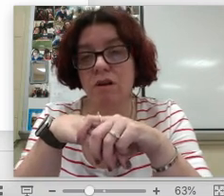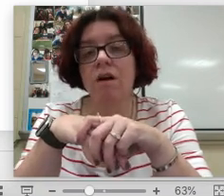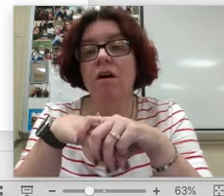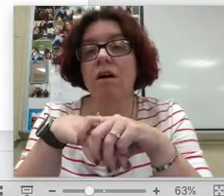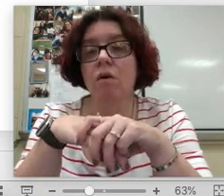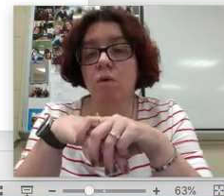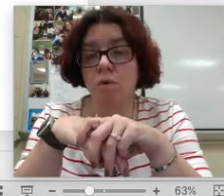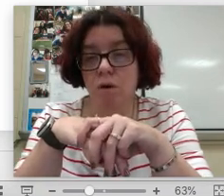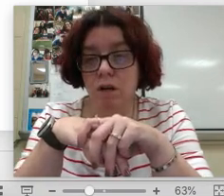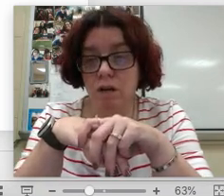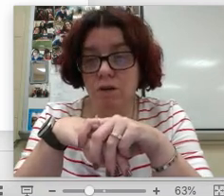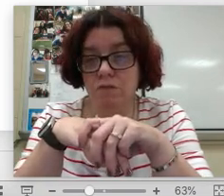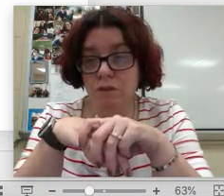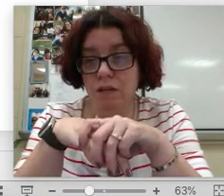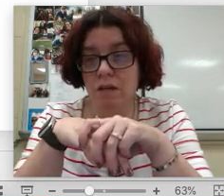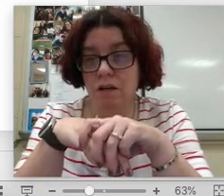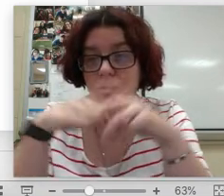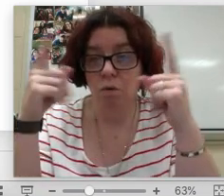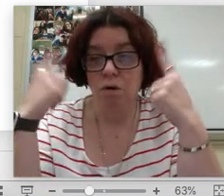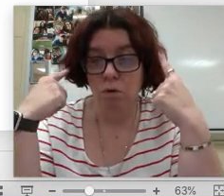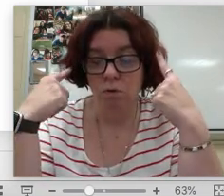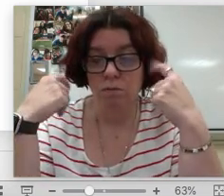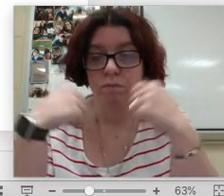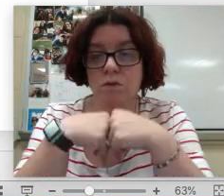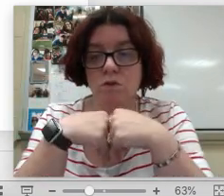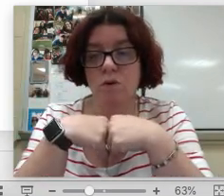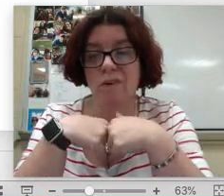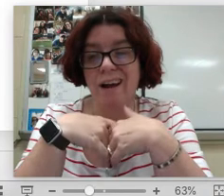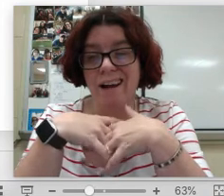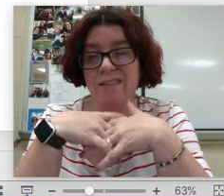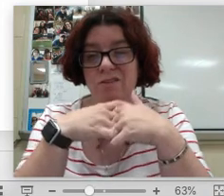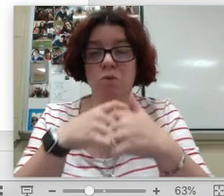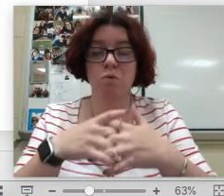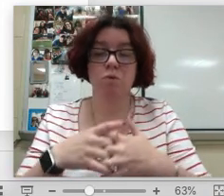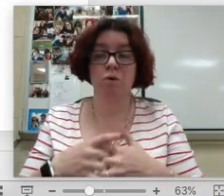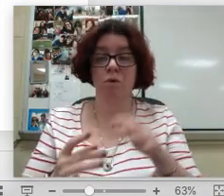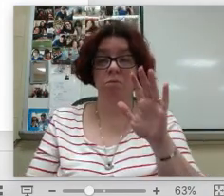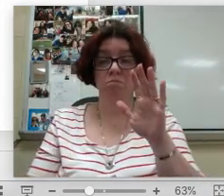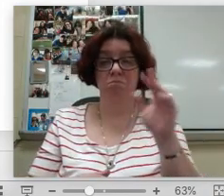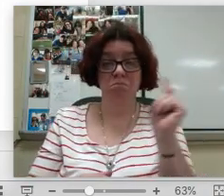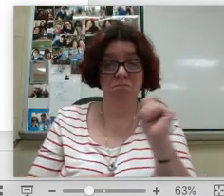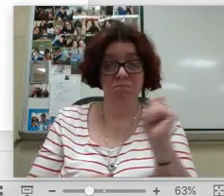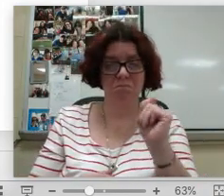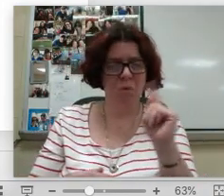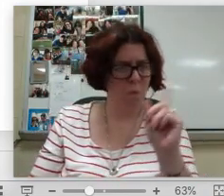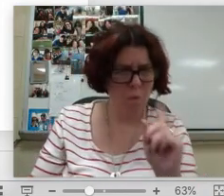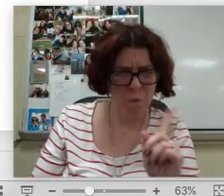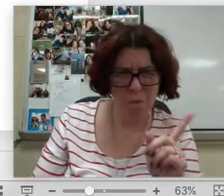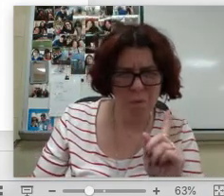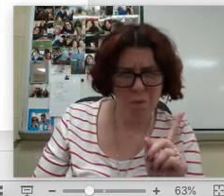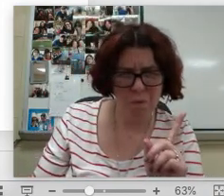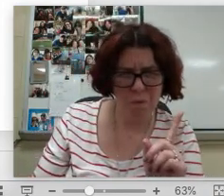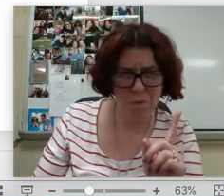answers or enough to think the word hold. So if I ask you,